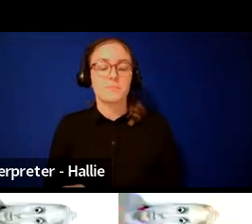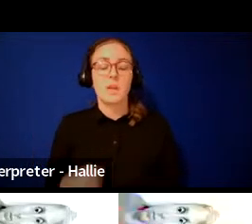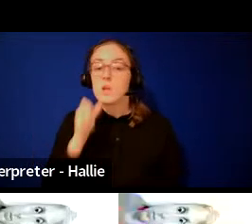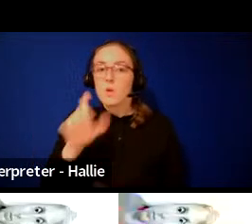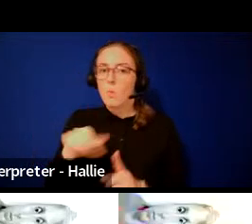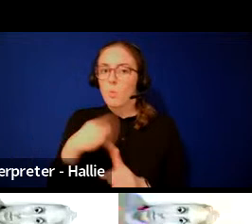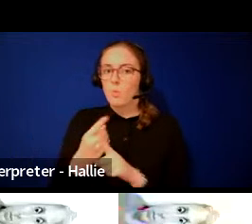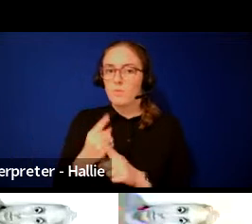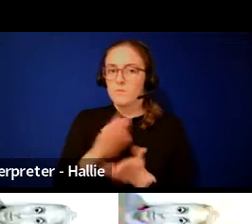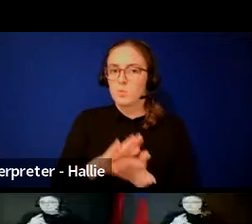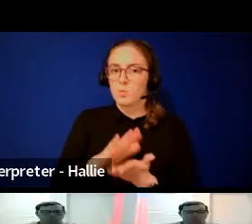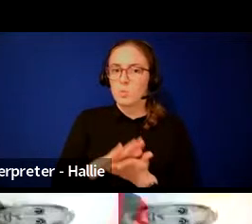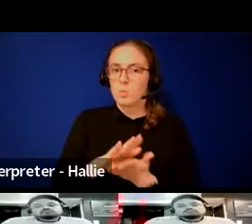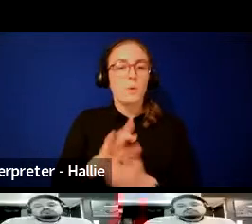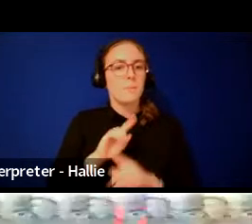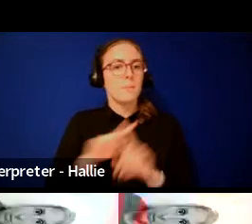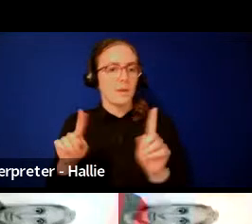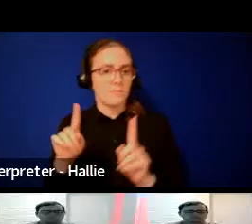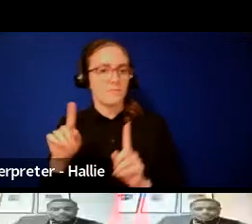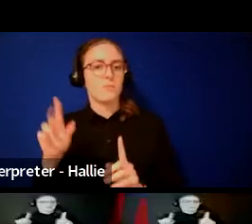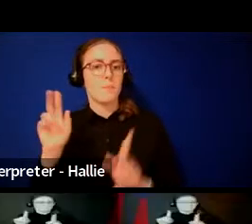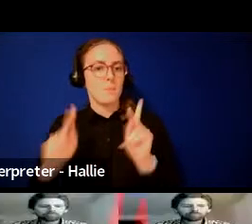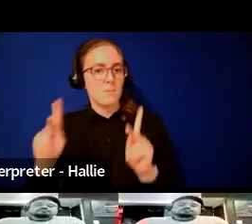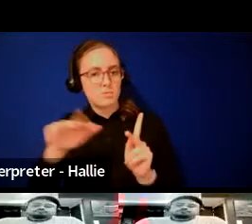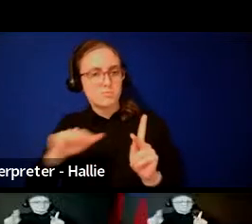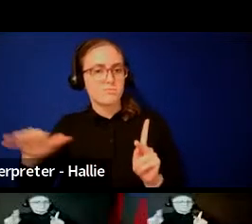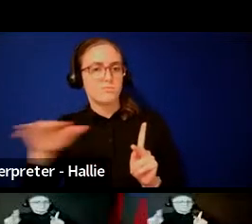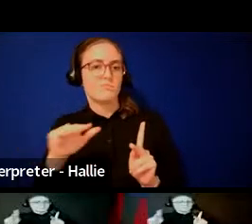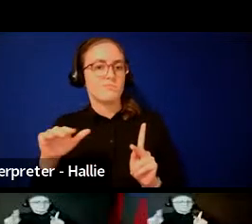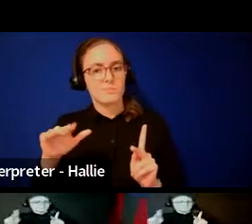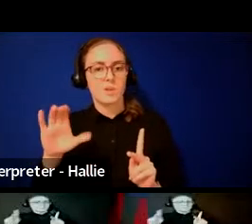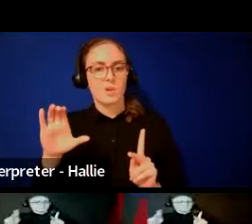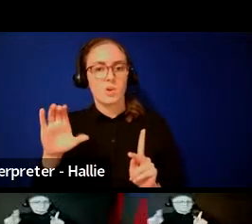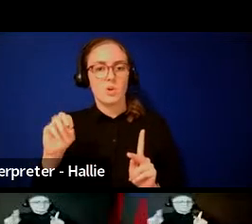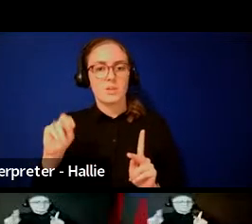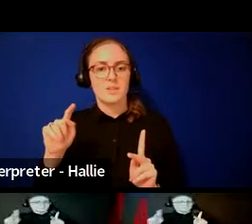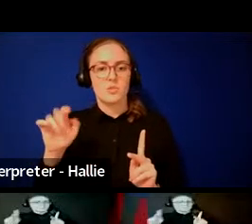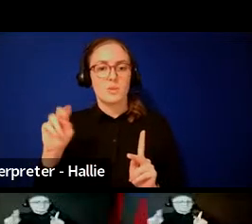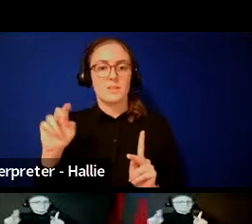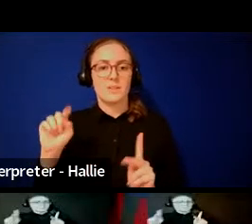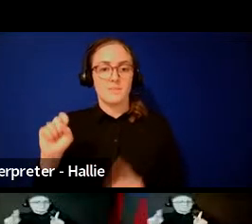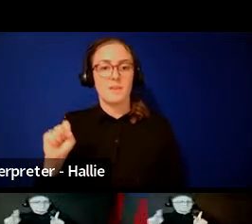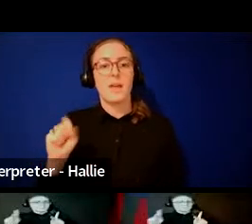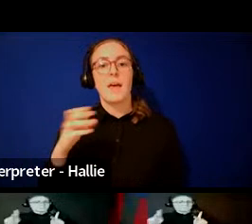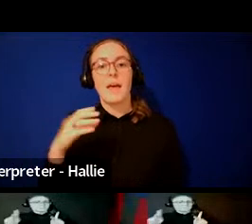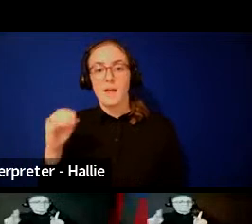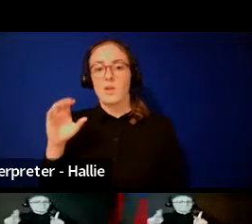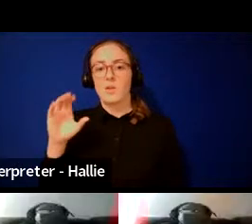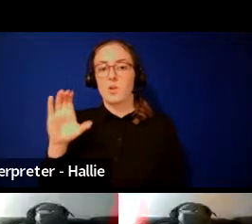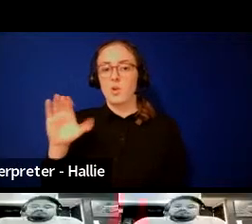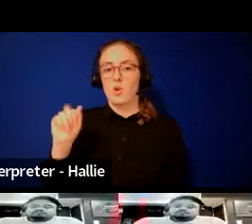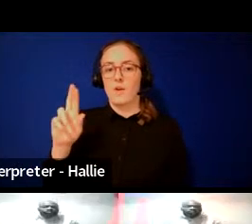the constituents in Carver and Langston Terrace.